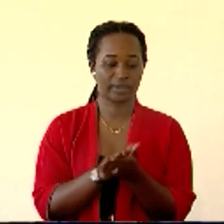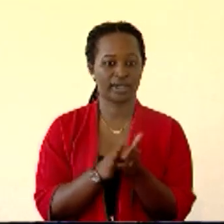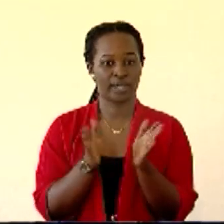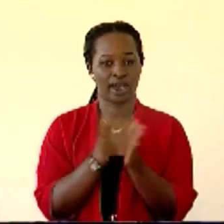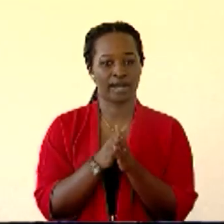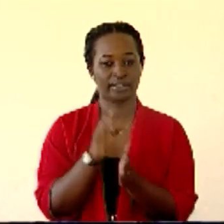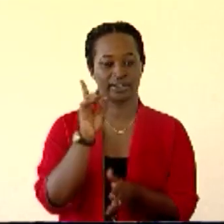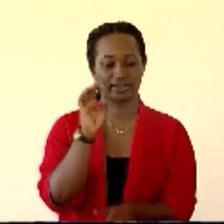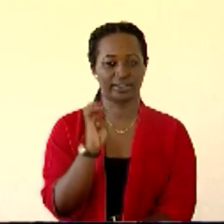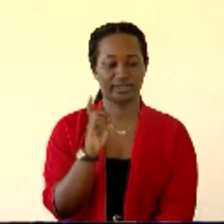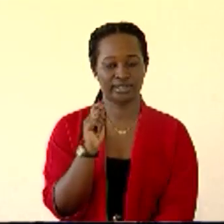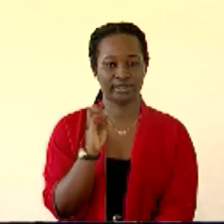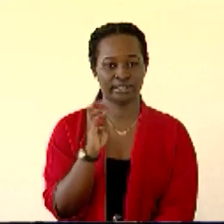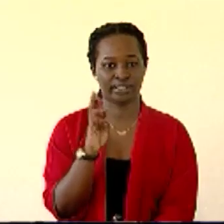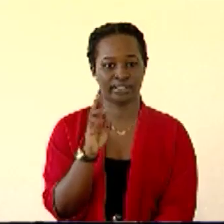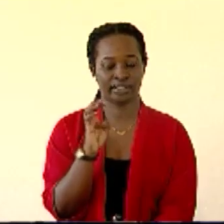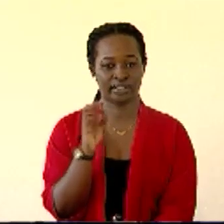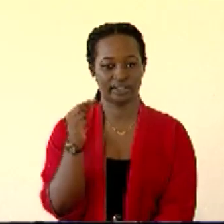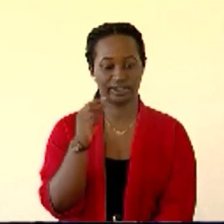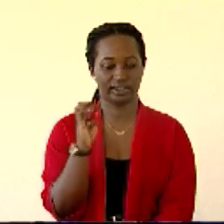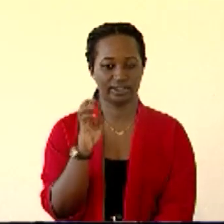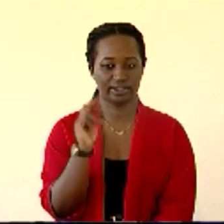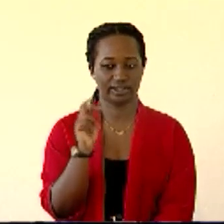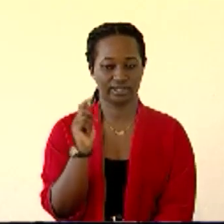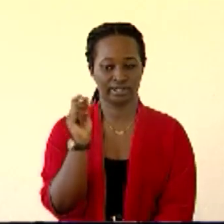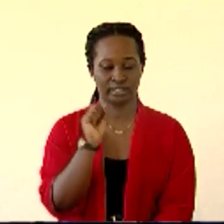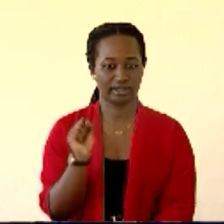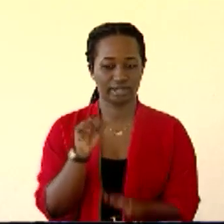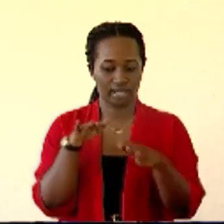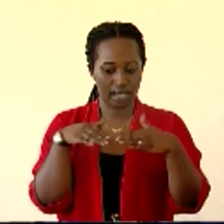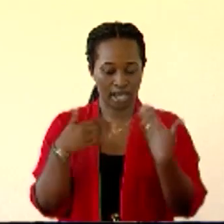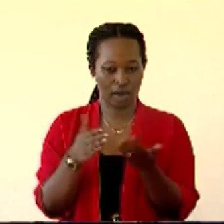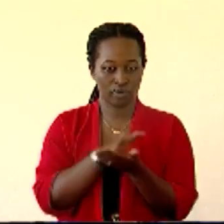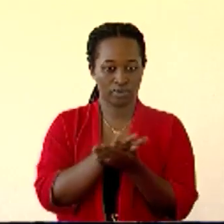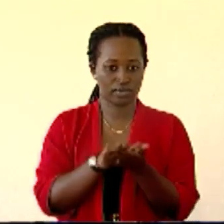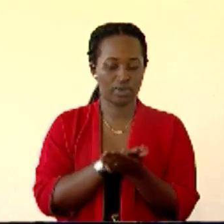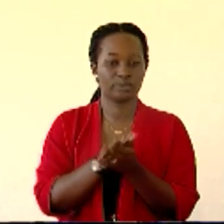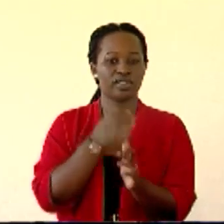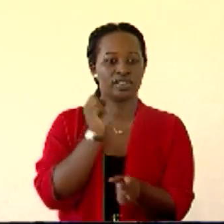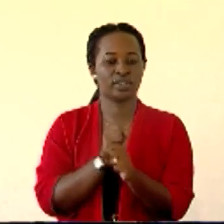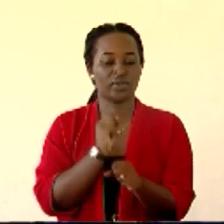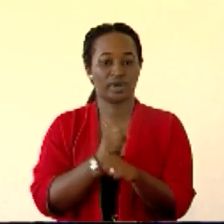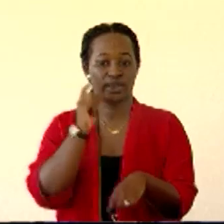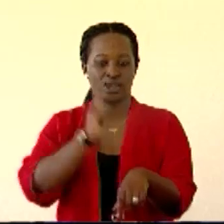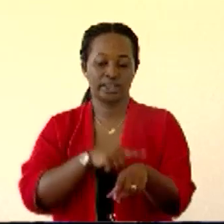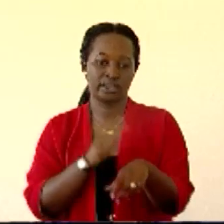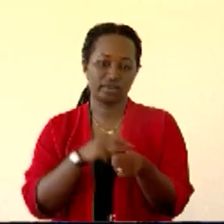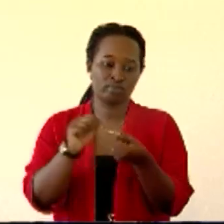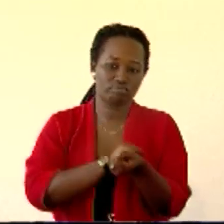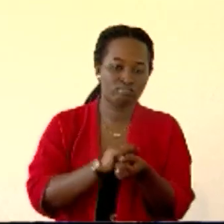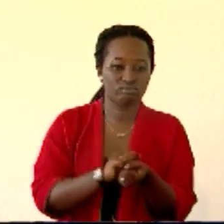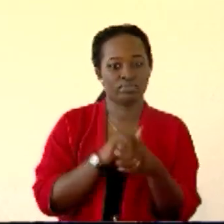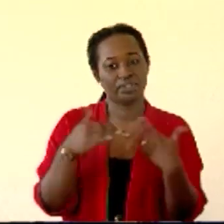are, how the soaps act during the washing process or cleaning